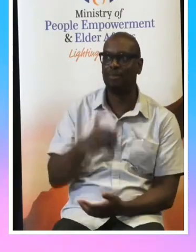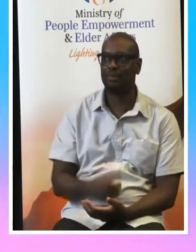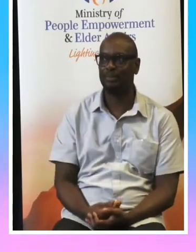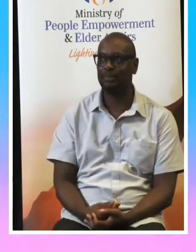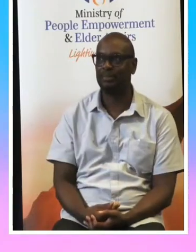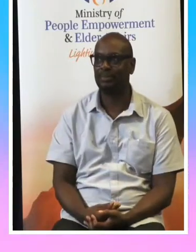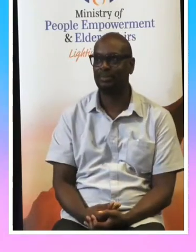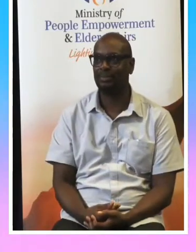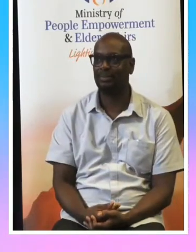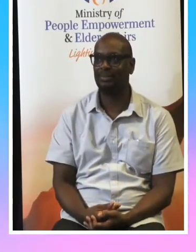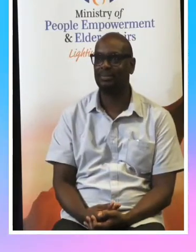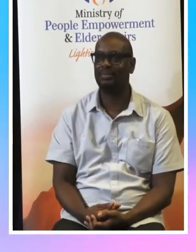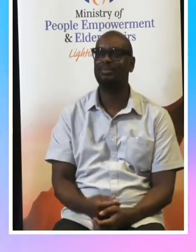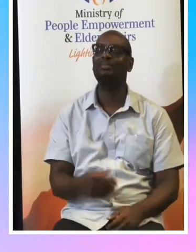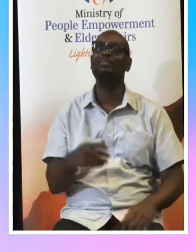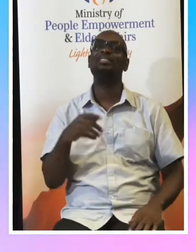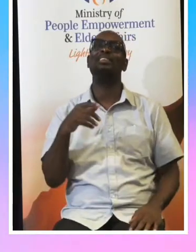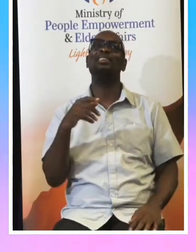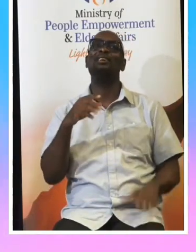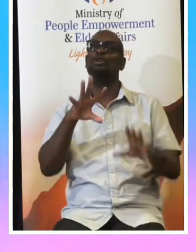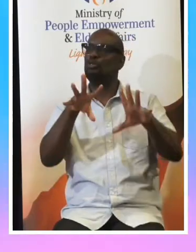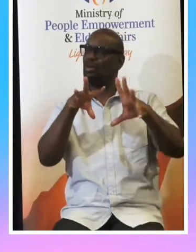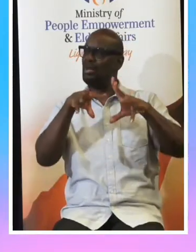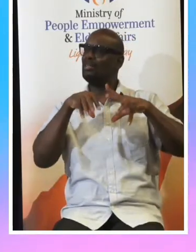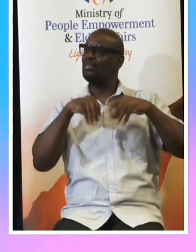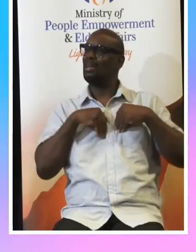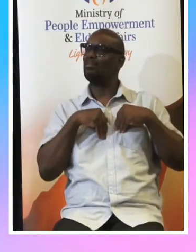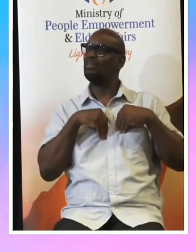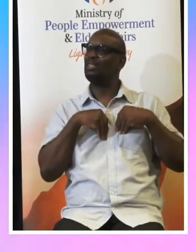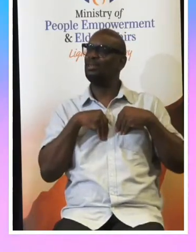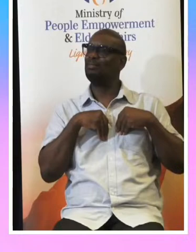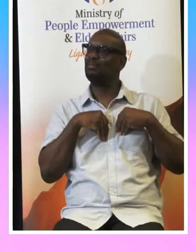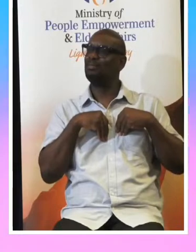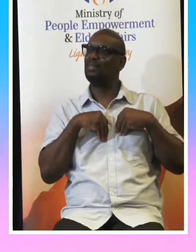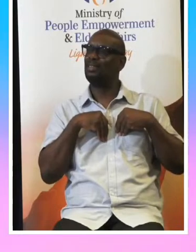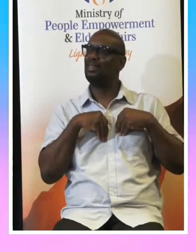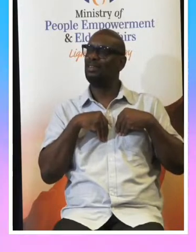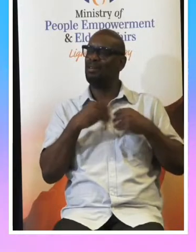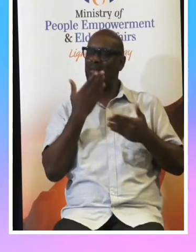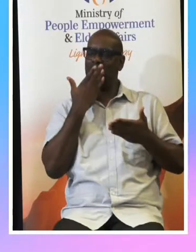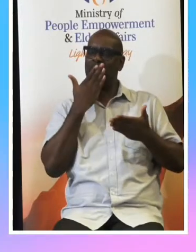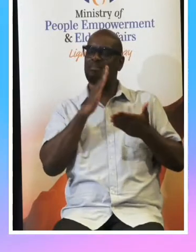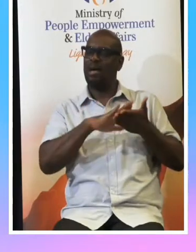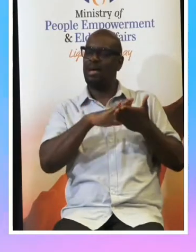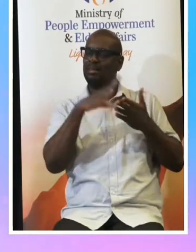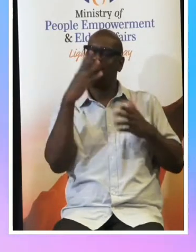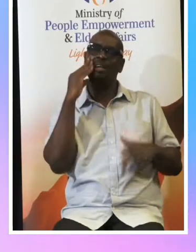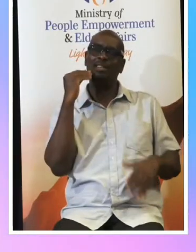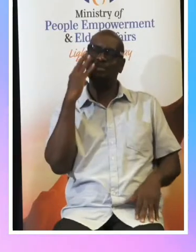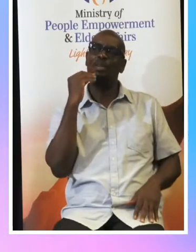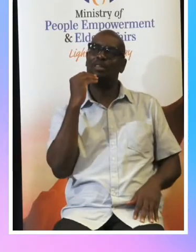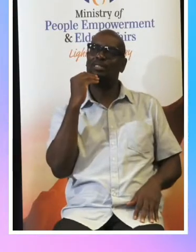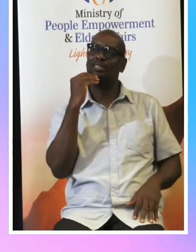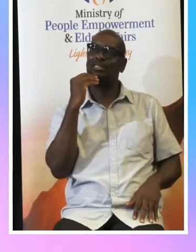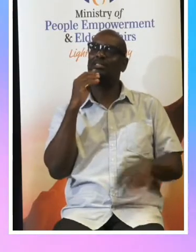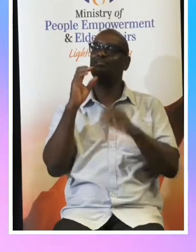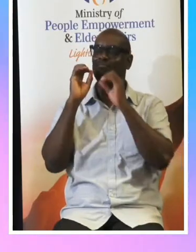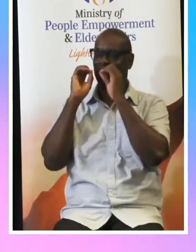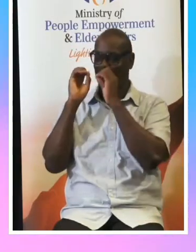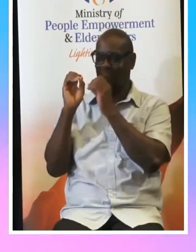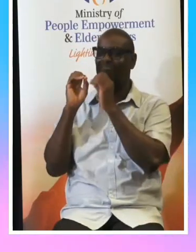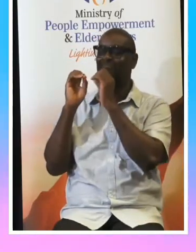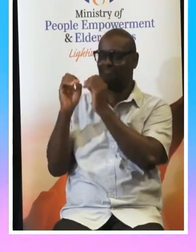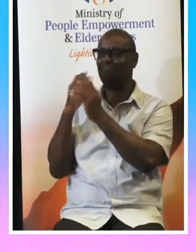To accept that good things come from bad experiences, like each time she forced me to drink tomato